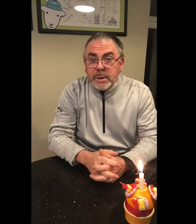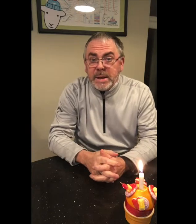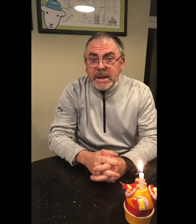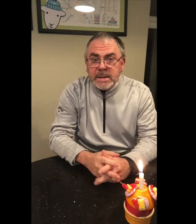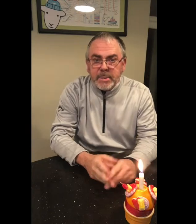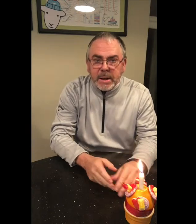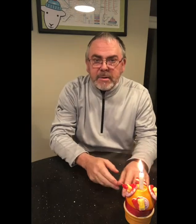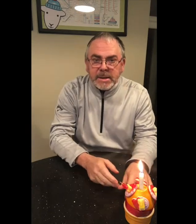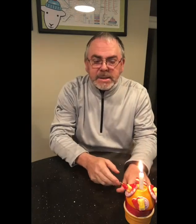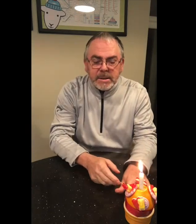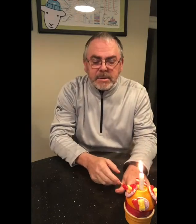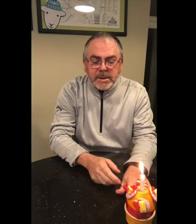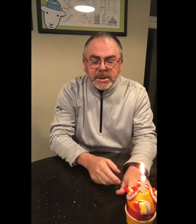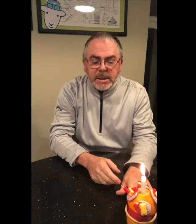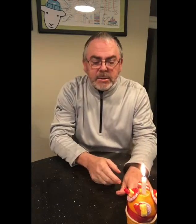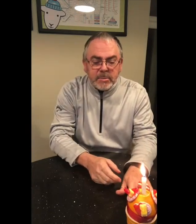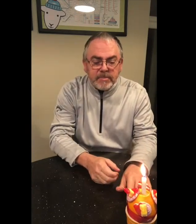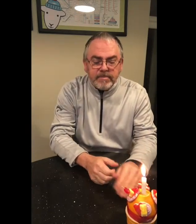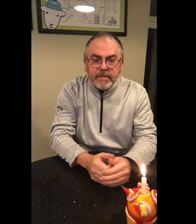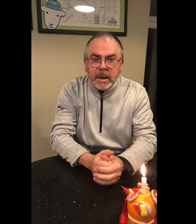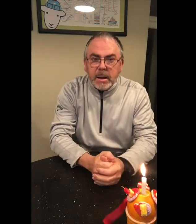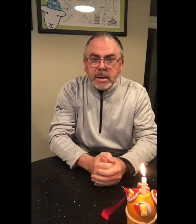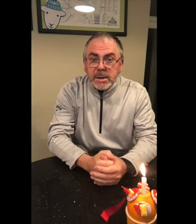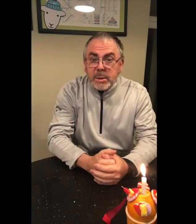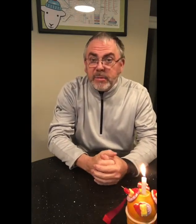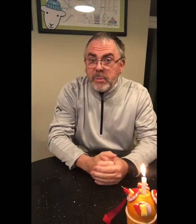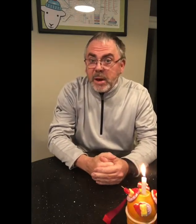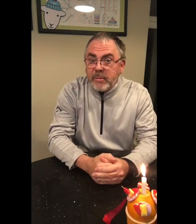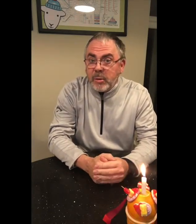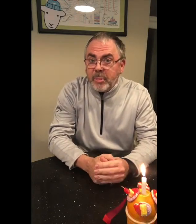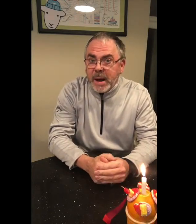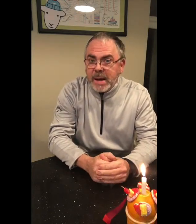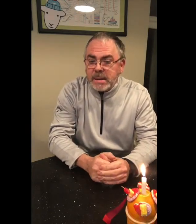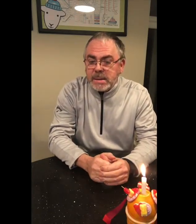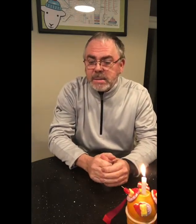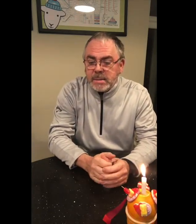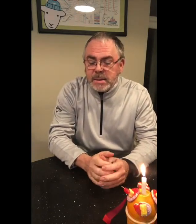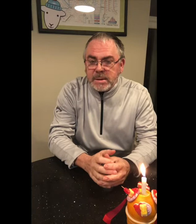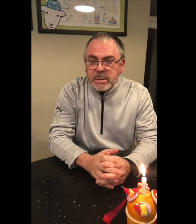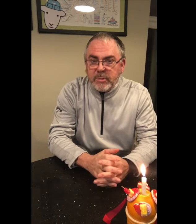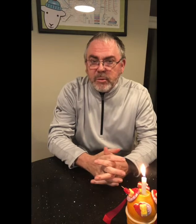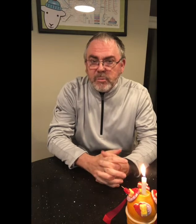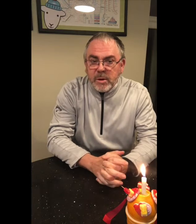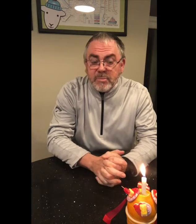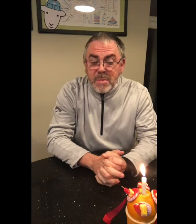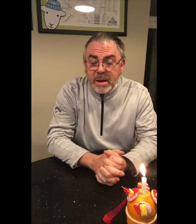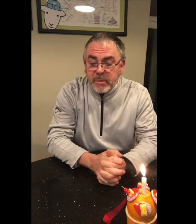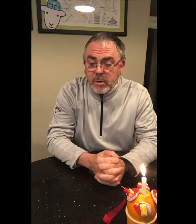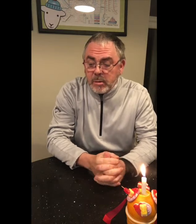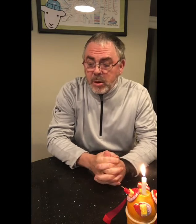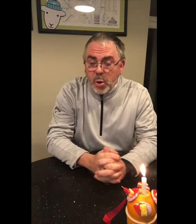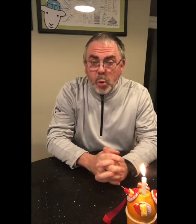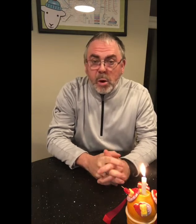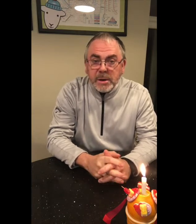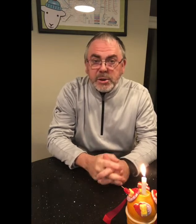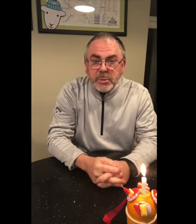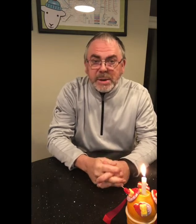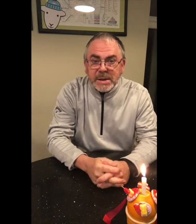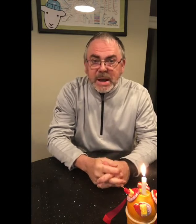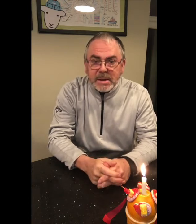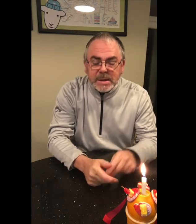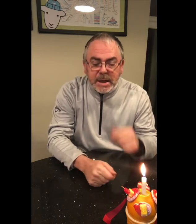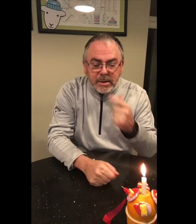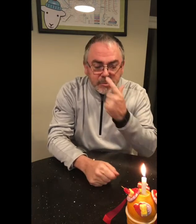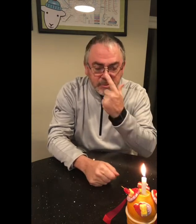what do we need to make a Christingle? Some of you may have got packs, Some of you may have got one or two